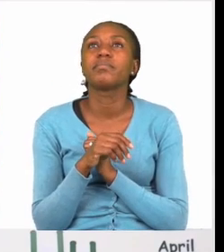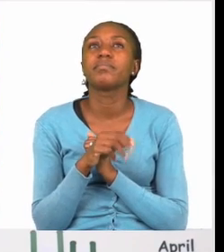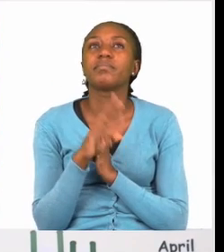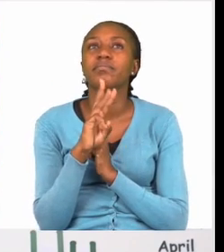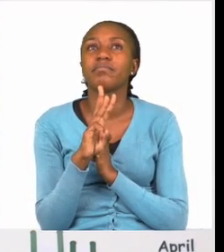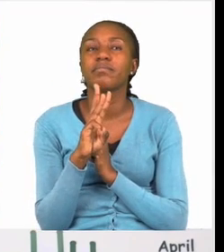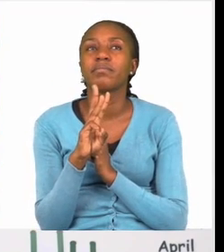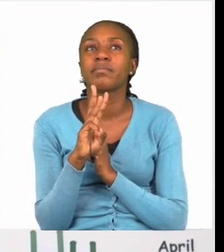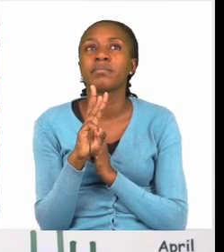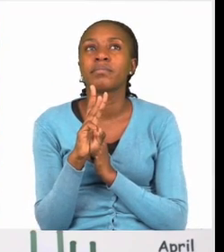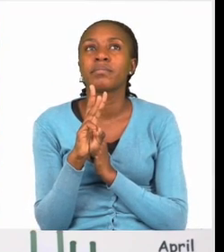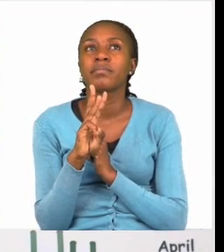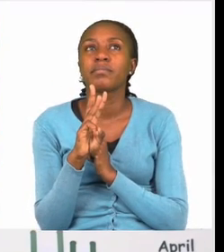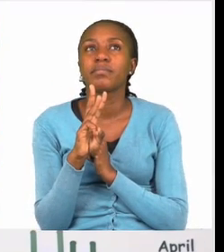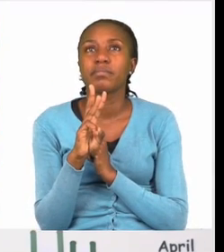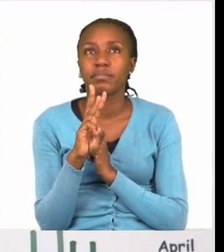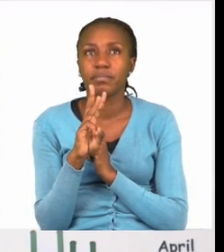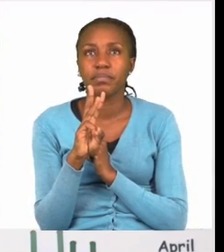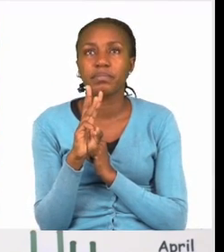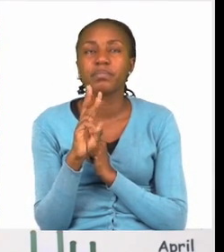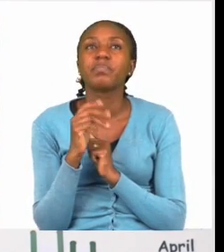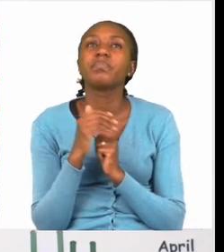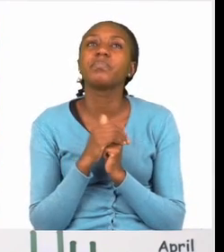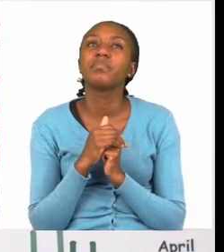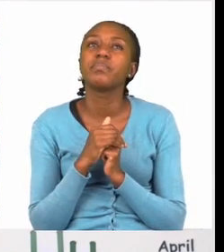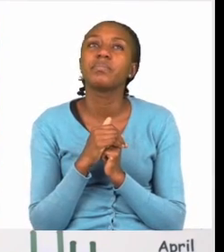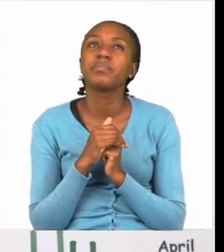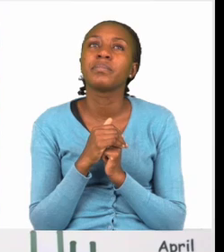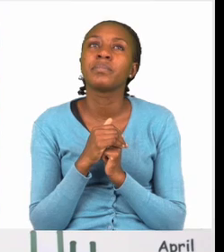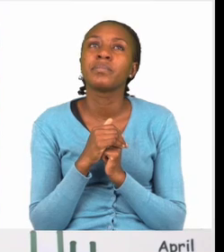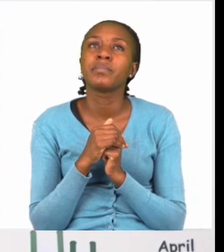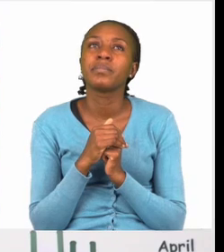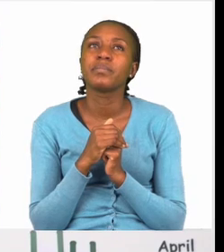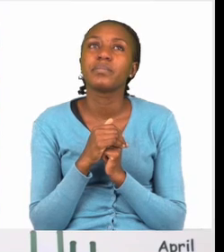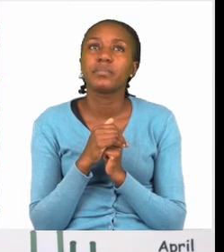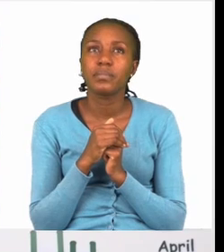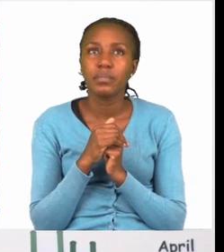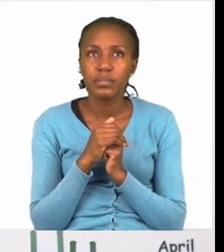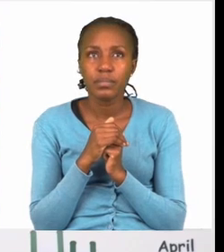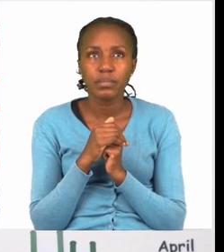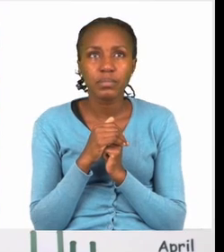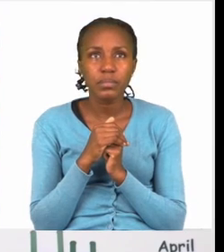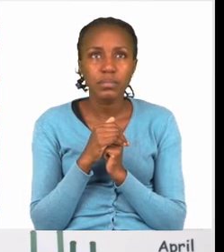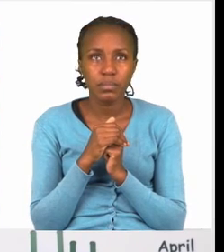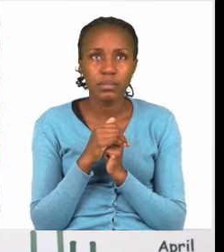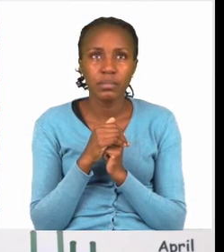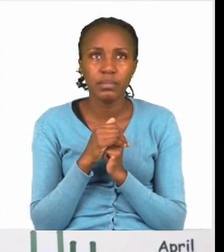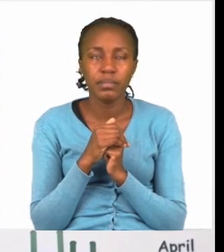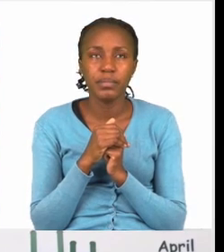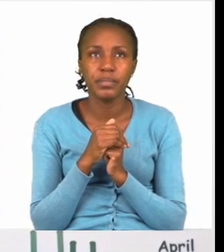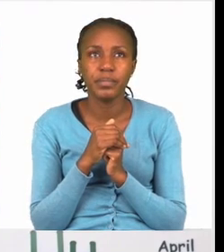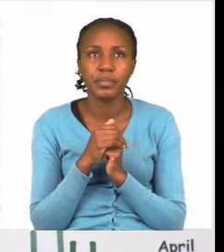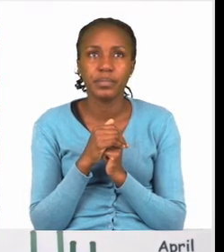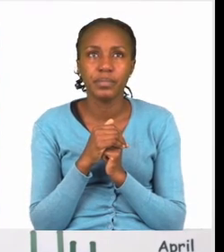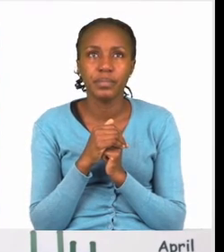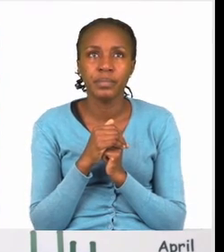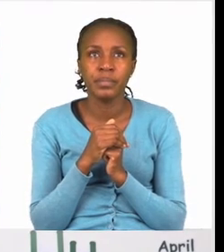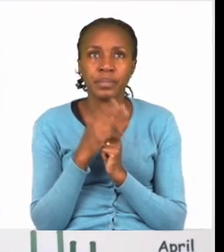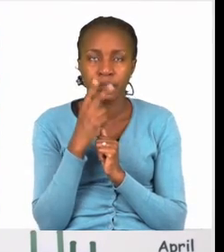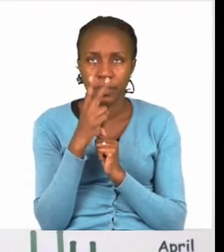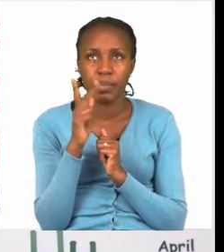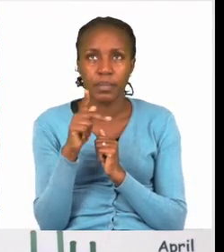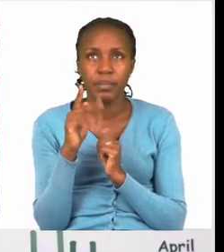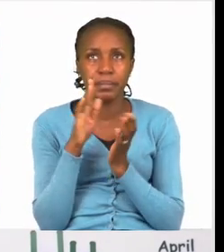Right, and that means that it has 3 syllables. Now just to make sure, let's clap to